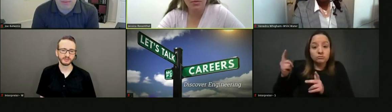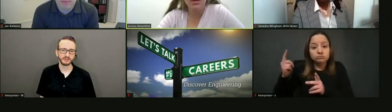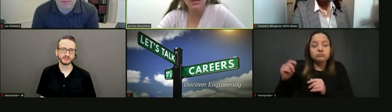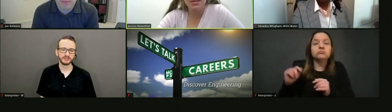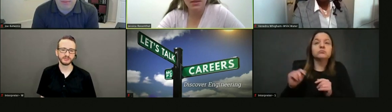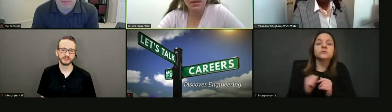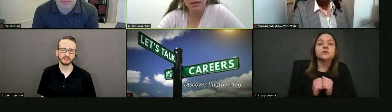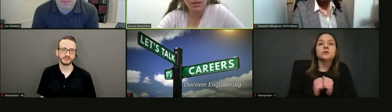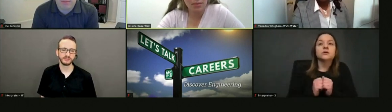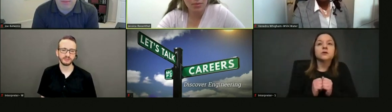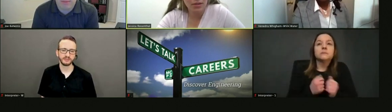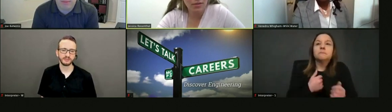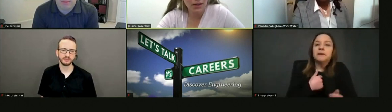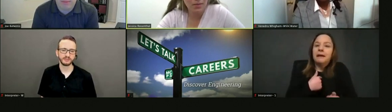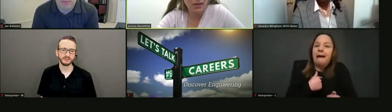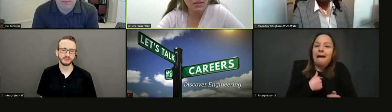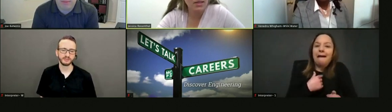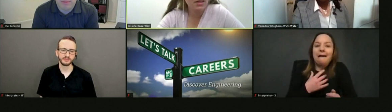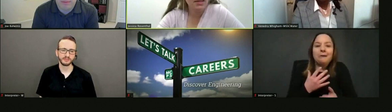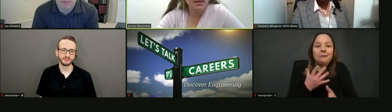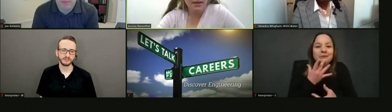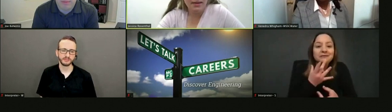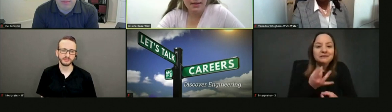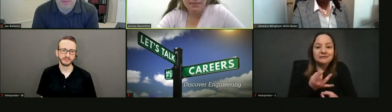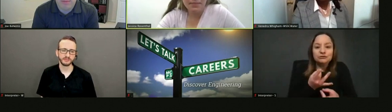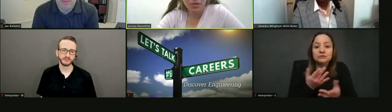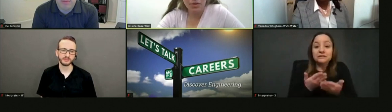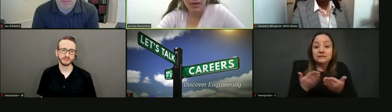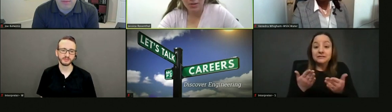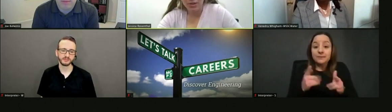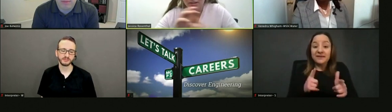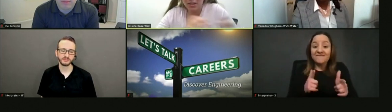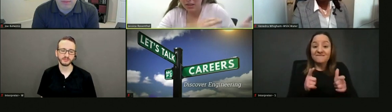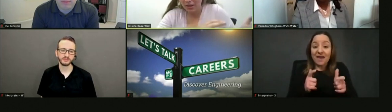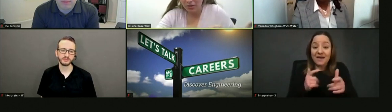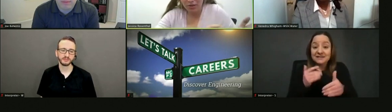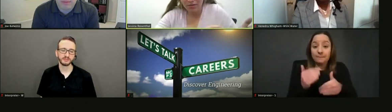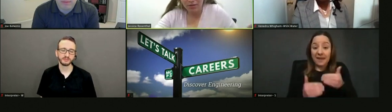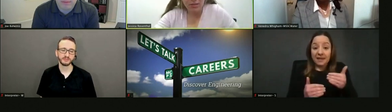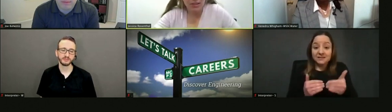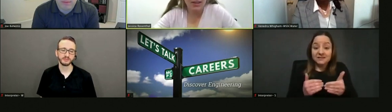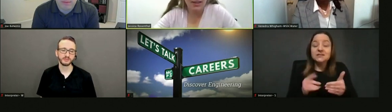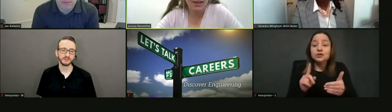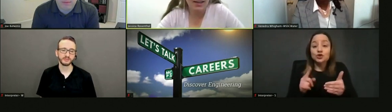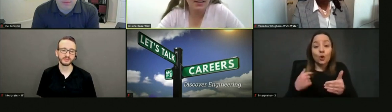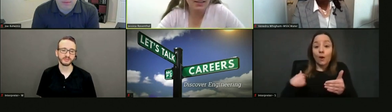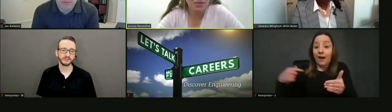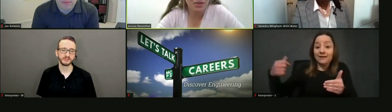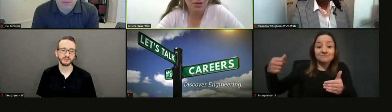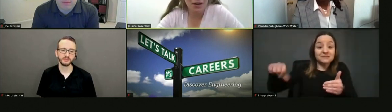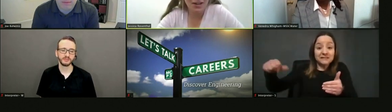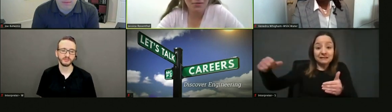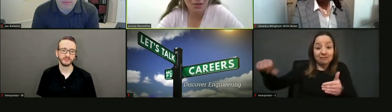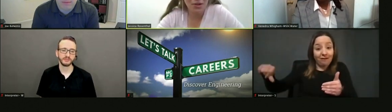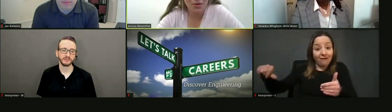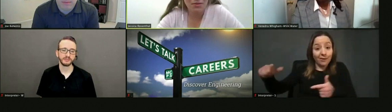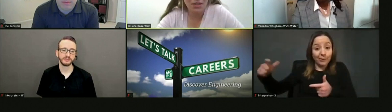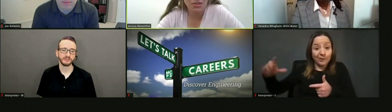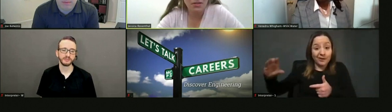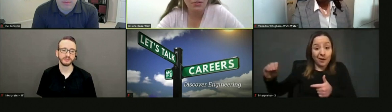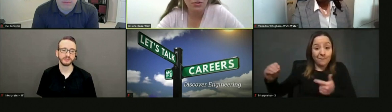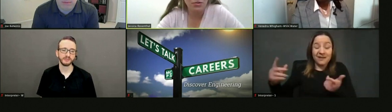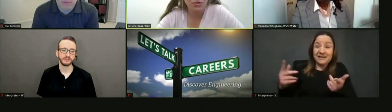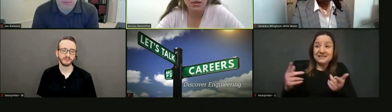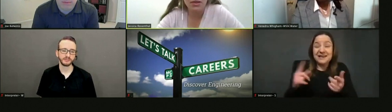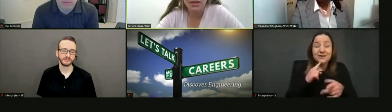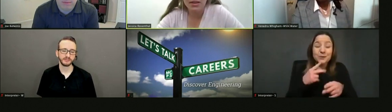And I really wanted something that was like pretty fast paced. So I actually declined those offers. And then I had this period where I didn't really